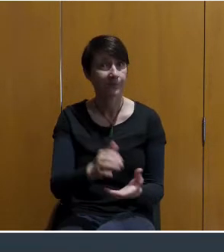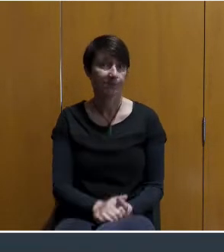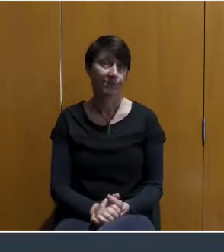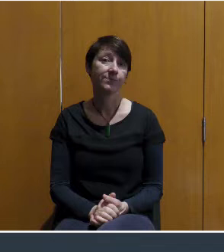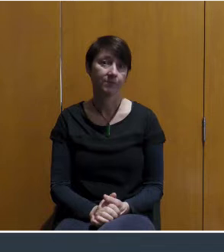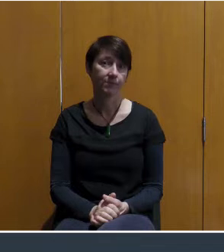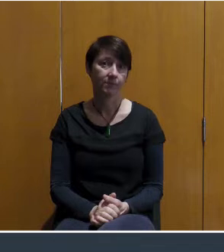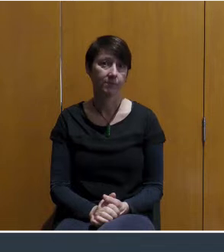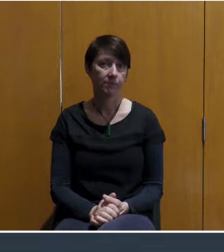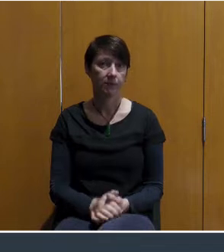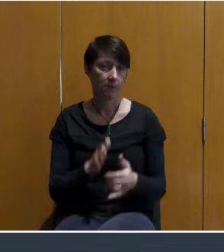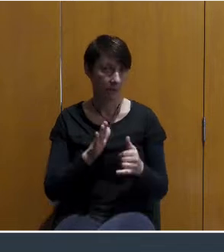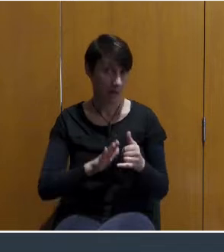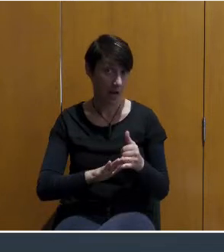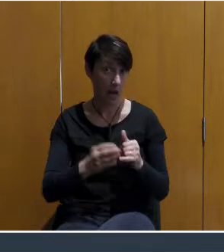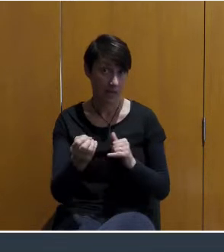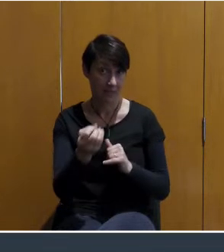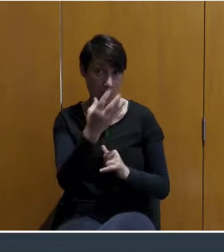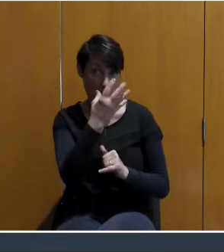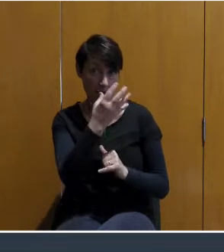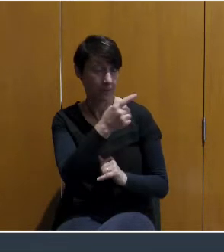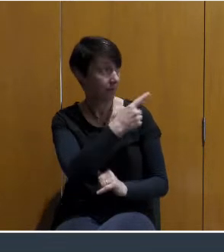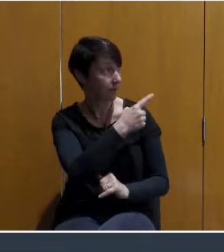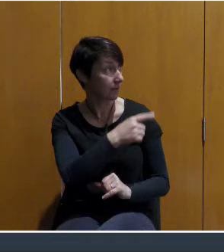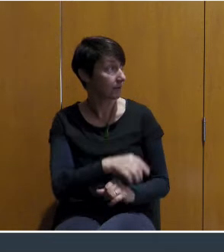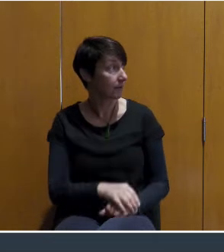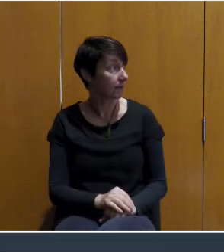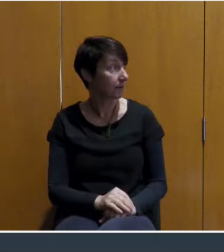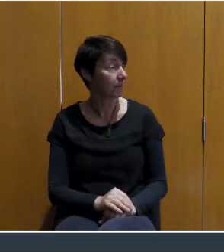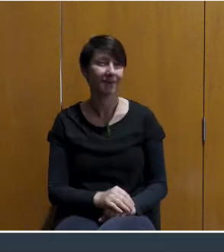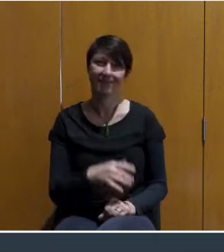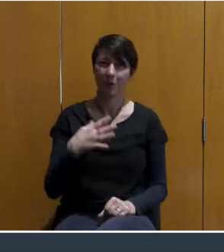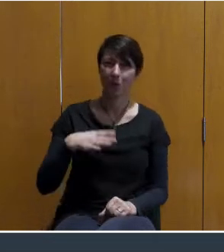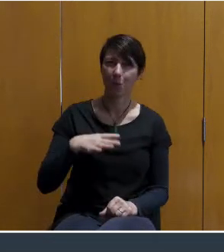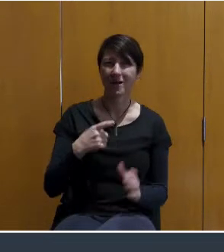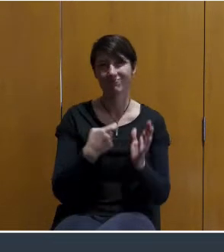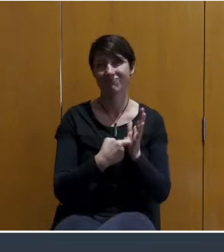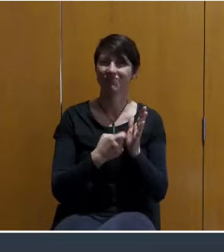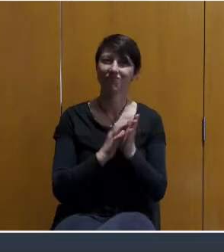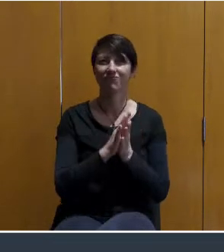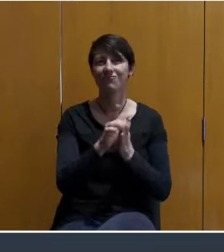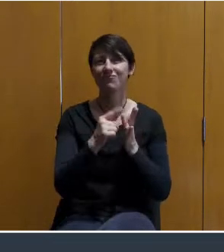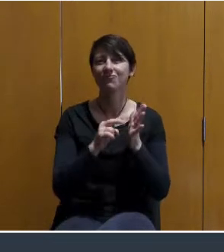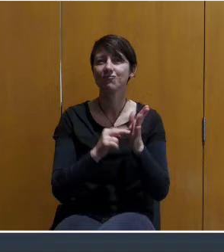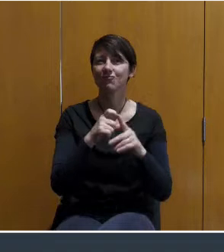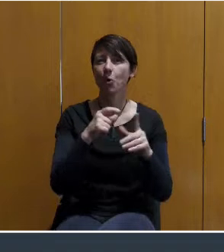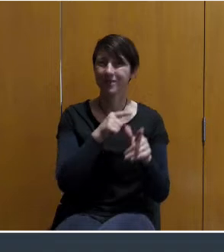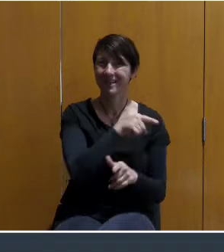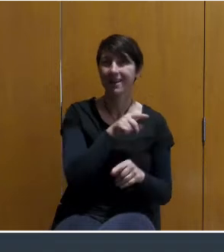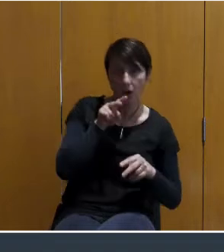I think this is one of my last slides. I'm just showing, here we've got Rhonda, and she's looking at a newly hatched